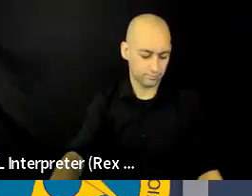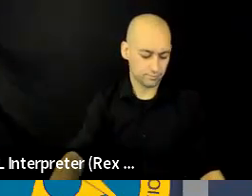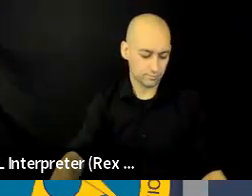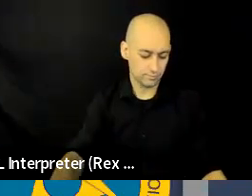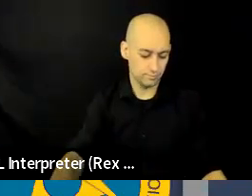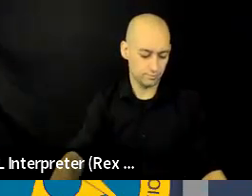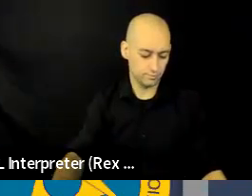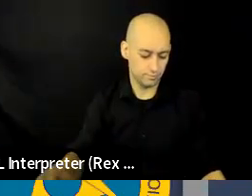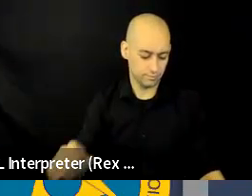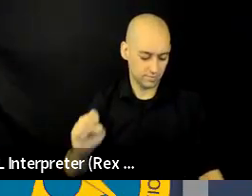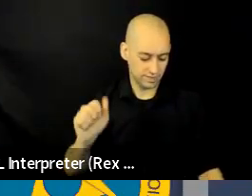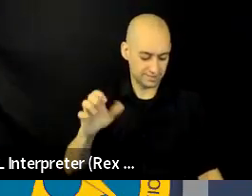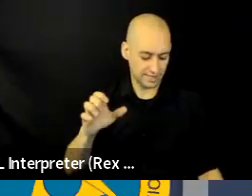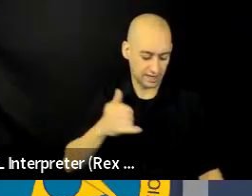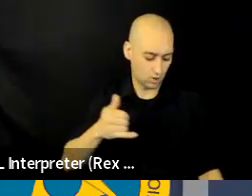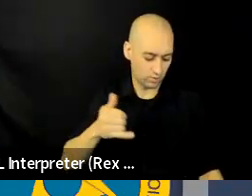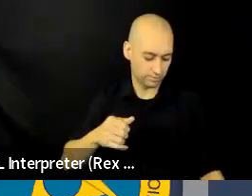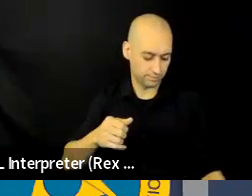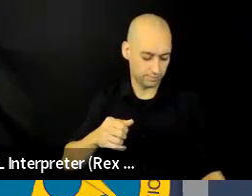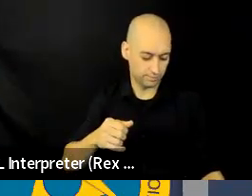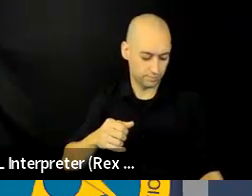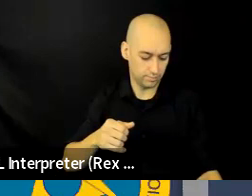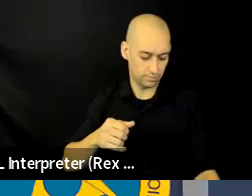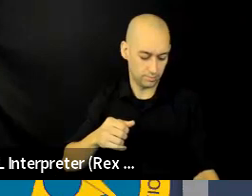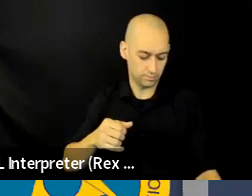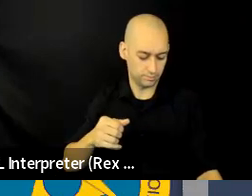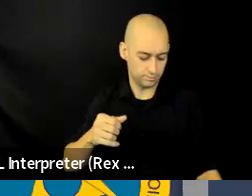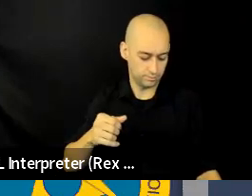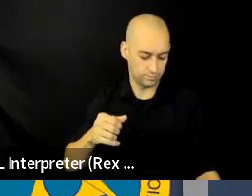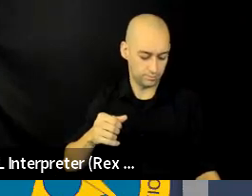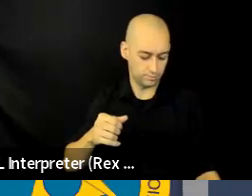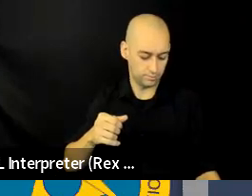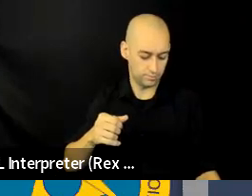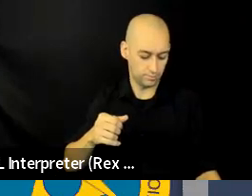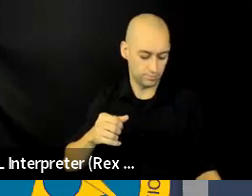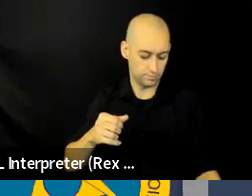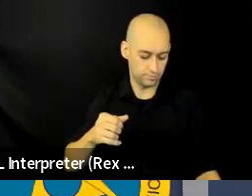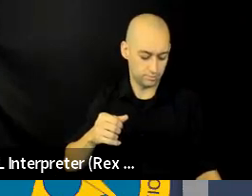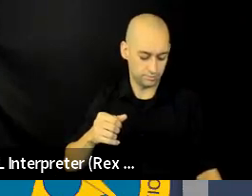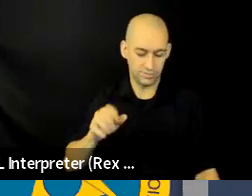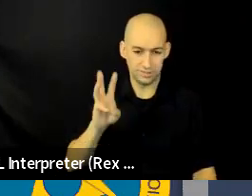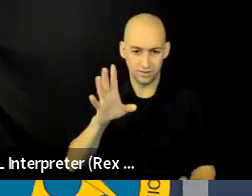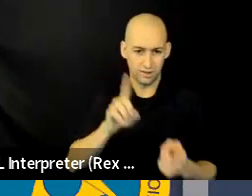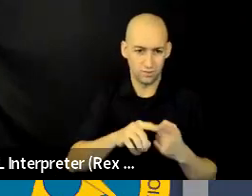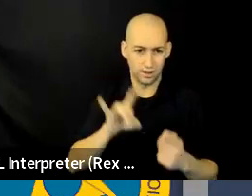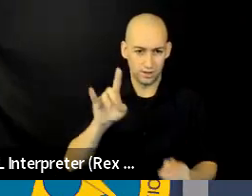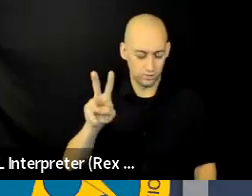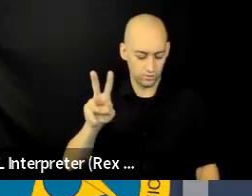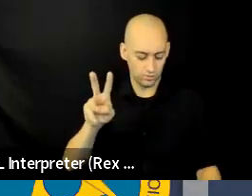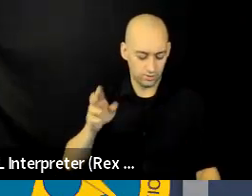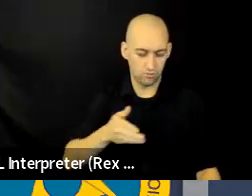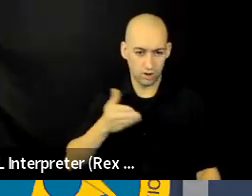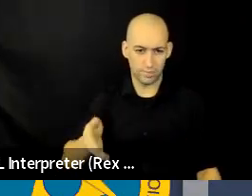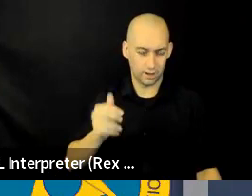in Sacramento County. Staff has reviewed the projects and the book items for tabs 65 through 82 and